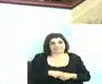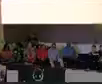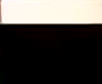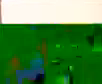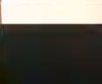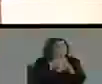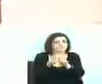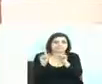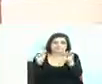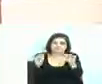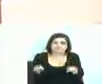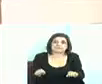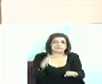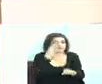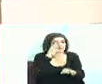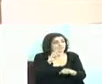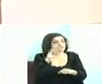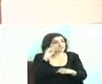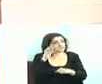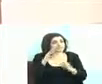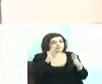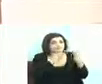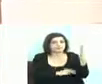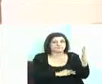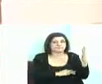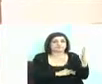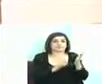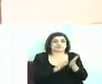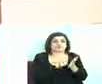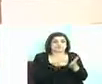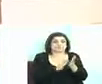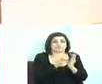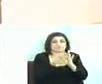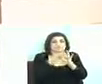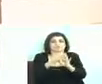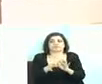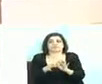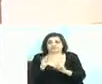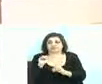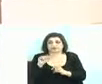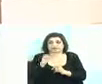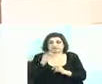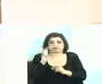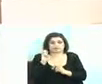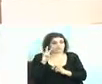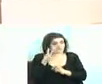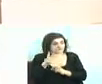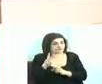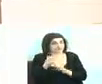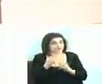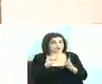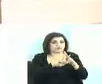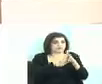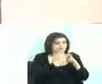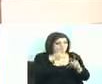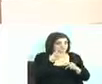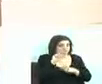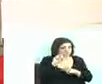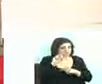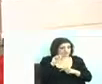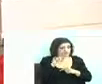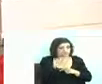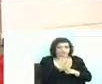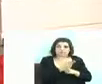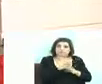Rise as you are able for our second reading from the Gospel of Matthew, chapter 13, beginning at the 30th verse.